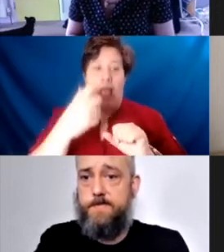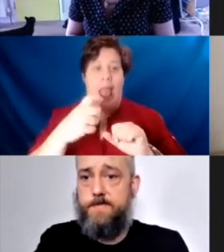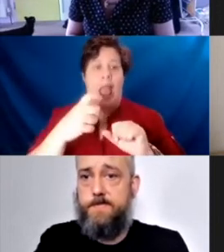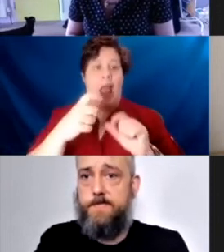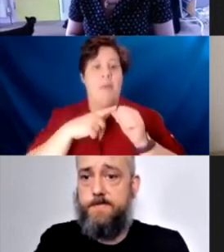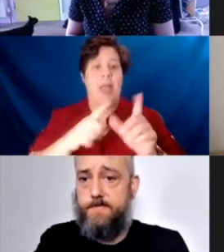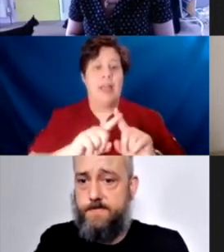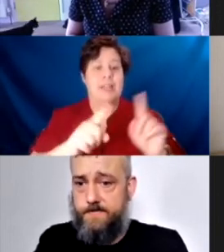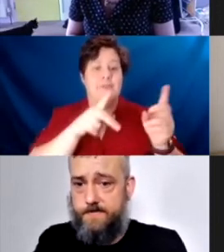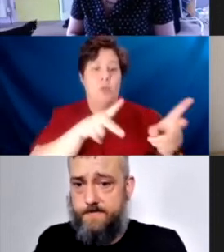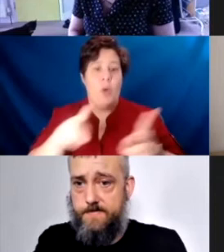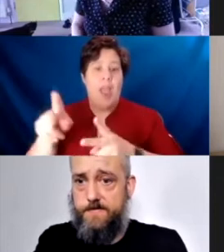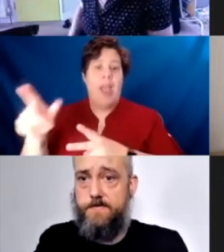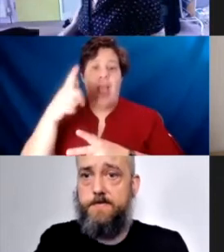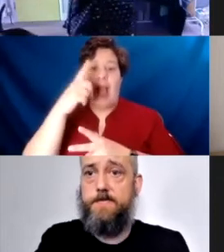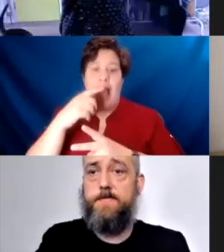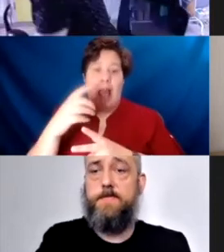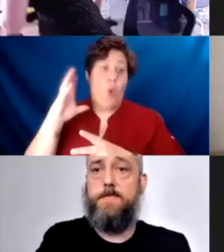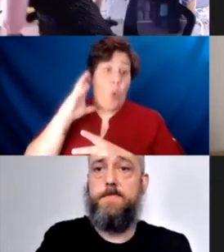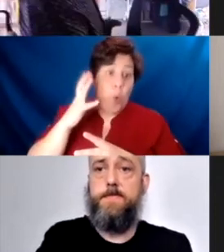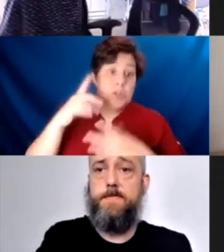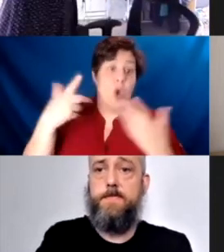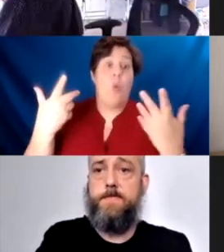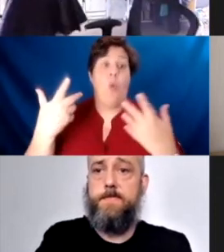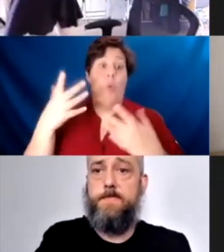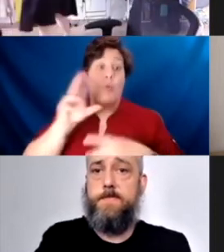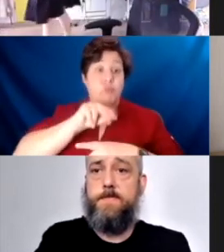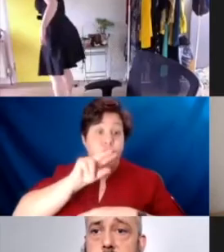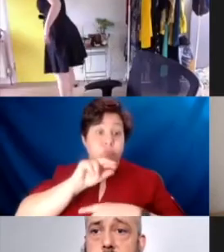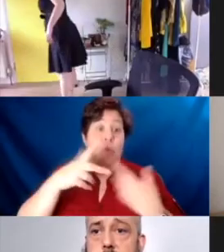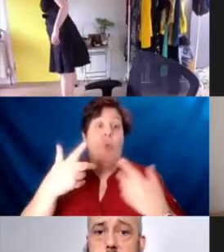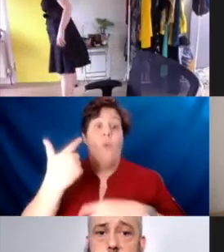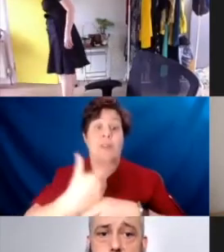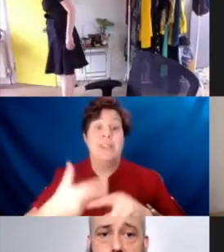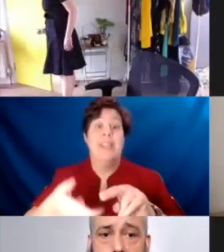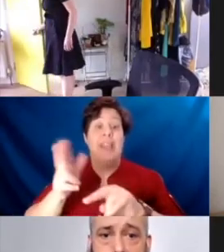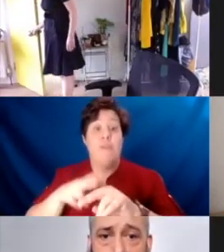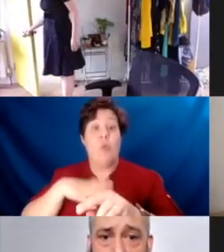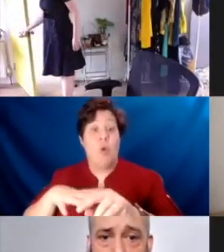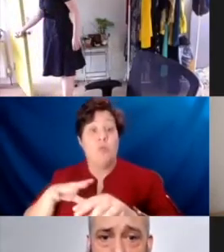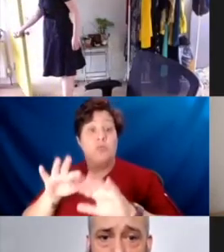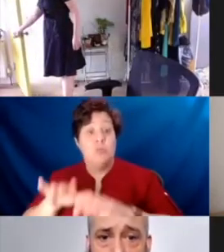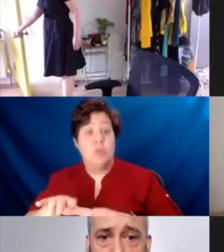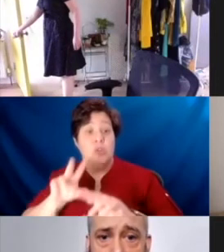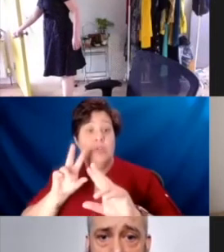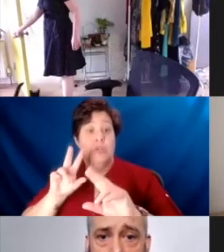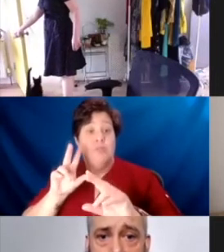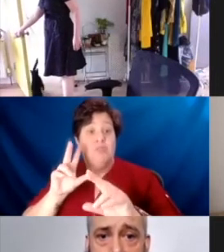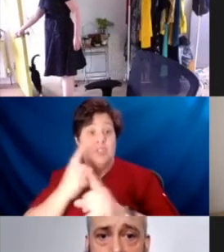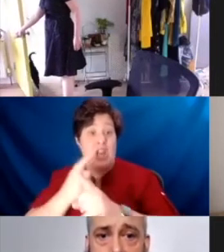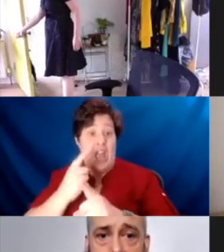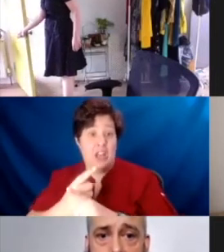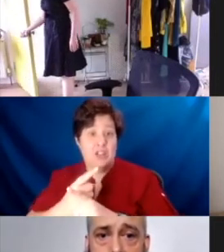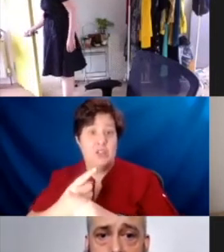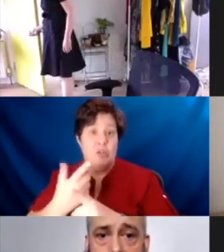can work with audio or video. But Colleen, if you want to write me in the chat, okay, or I'll write